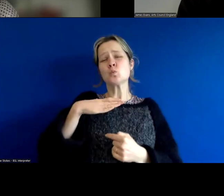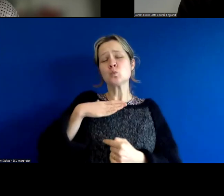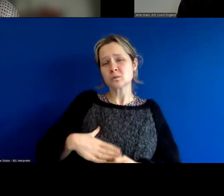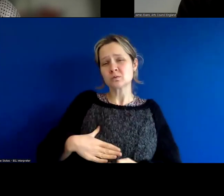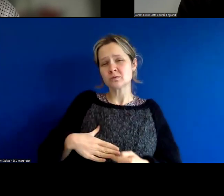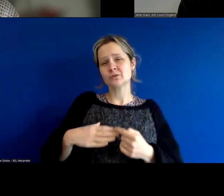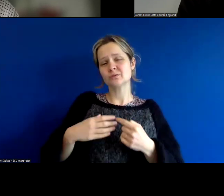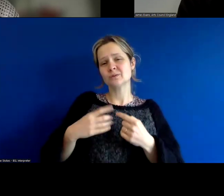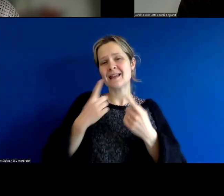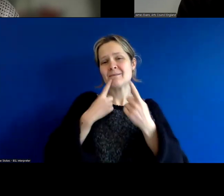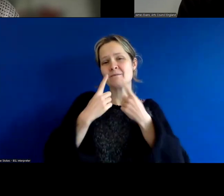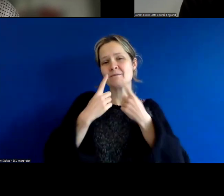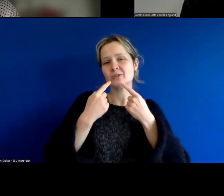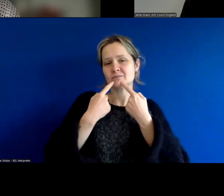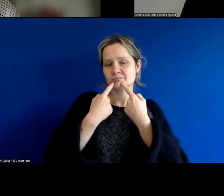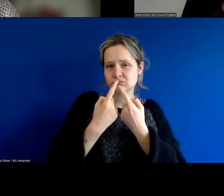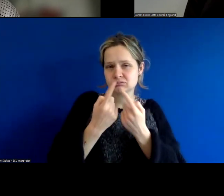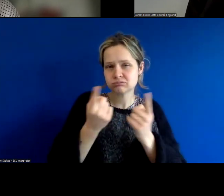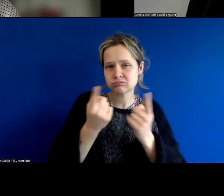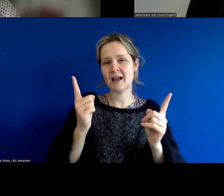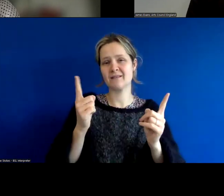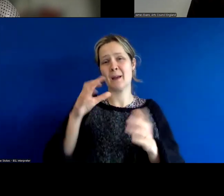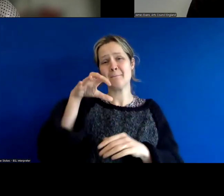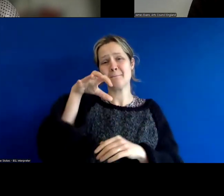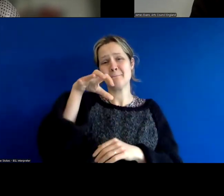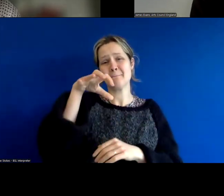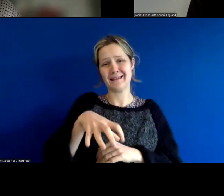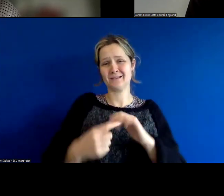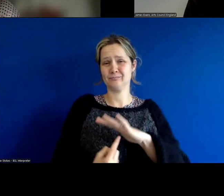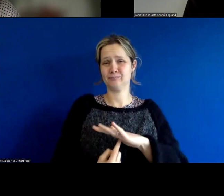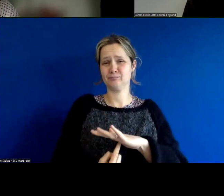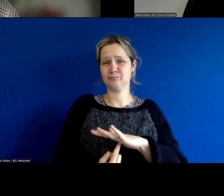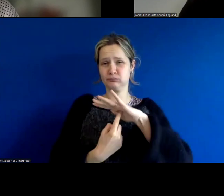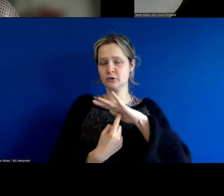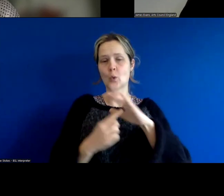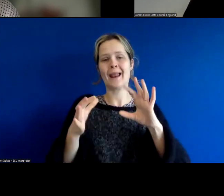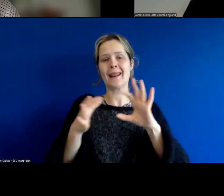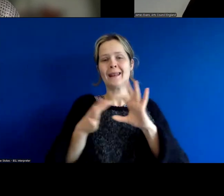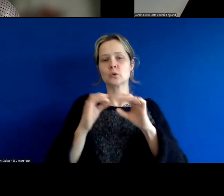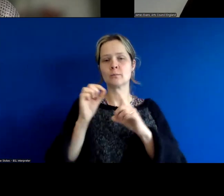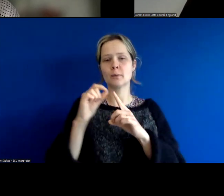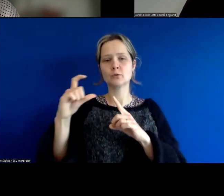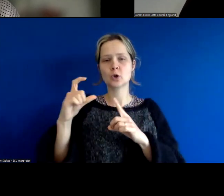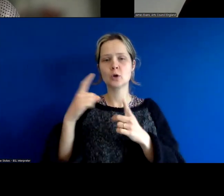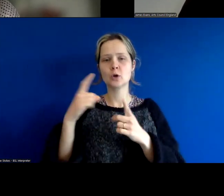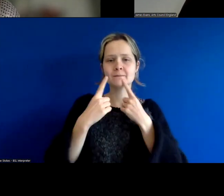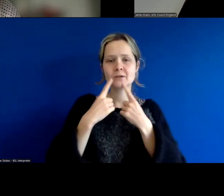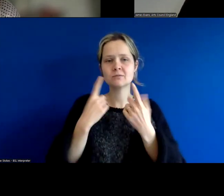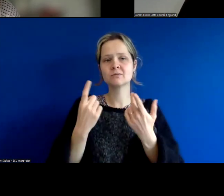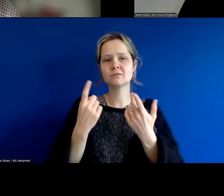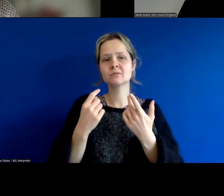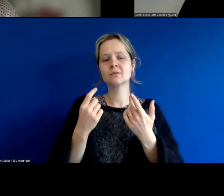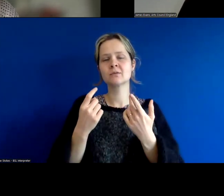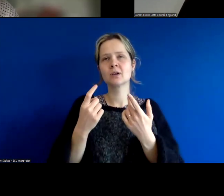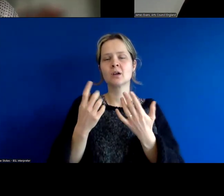with place at its kind of core. So it's all led off postcode data. We have ensured